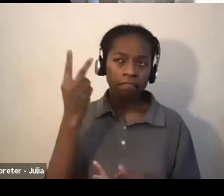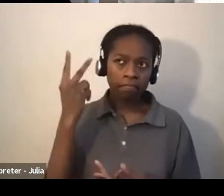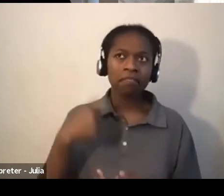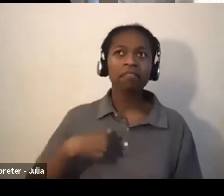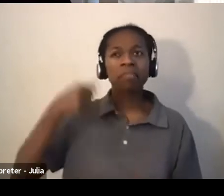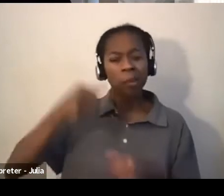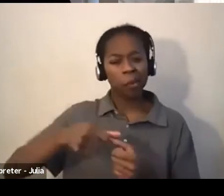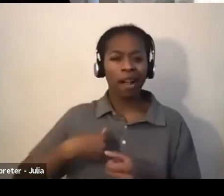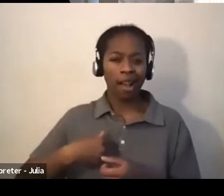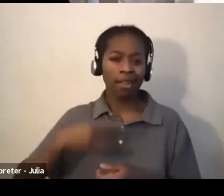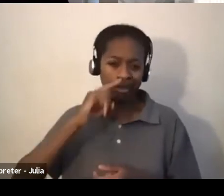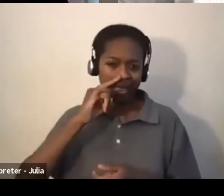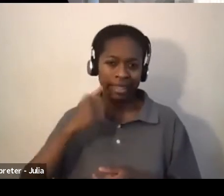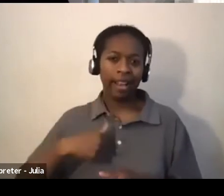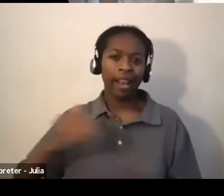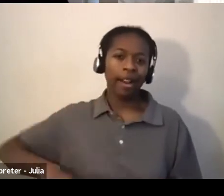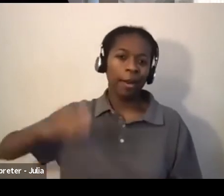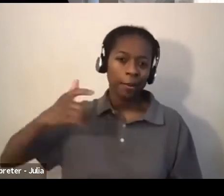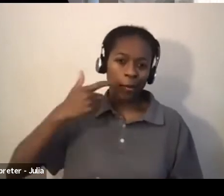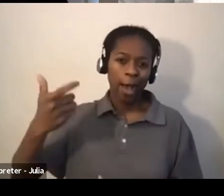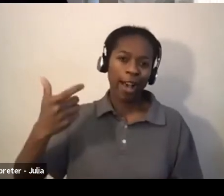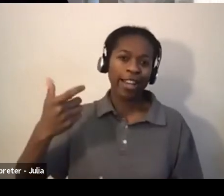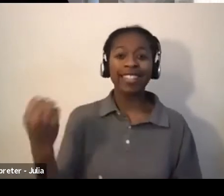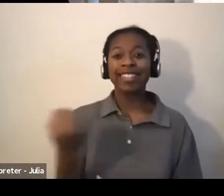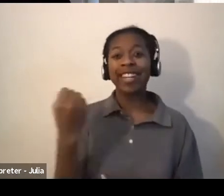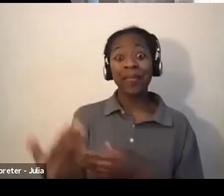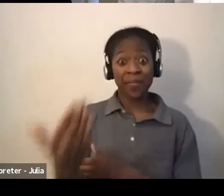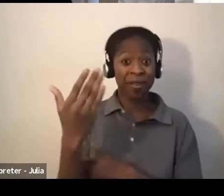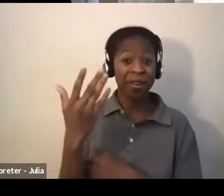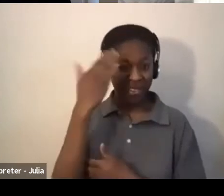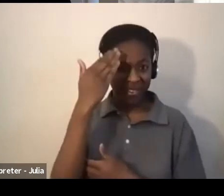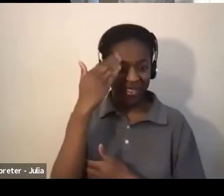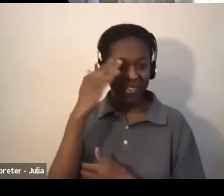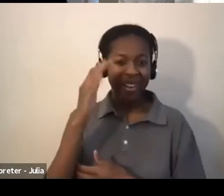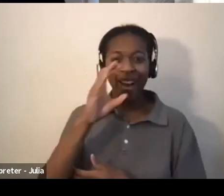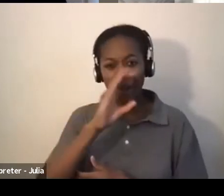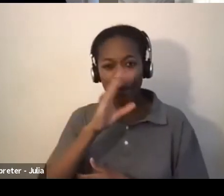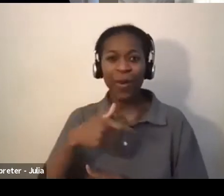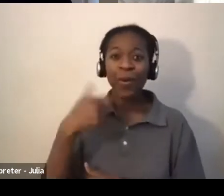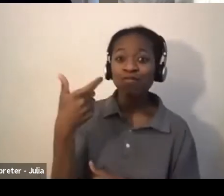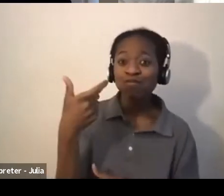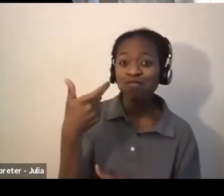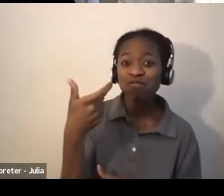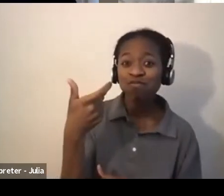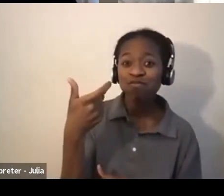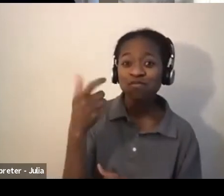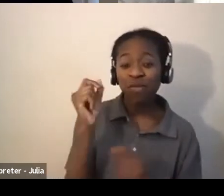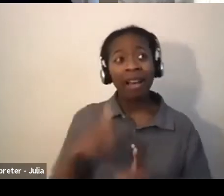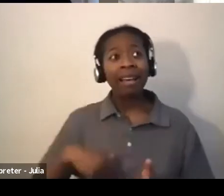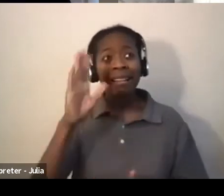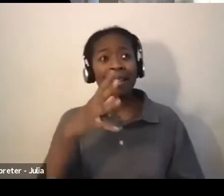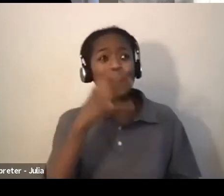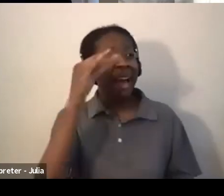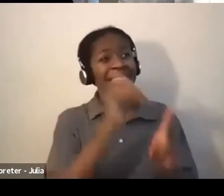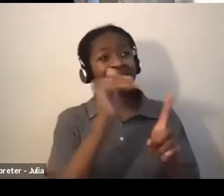others, that grew up watching Saturday cartoons, you know, waking up, you know, having your bugging your parents, getting up, go